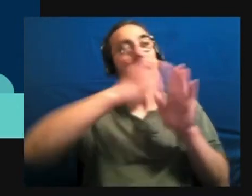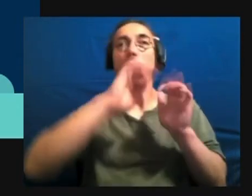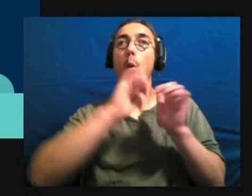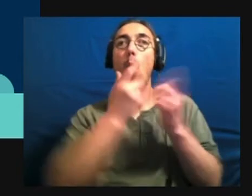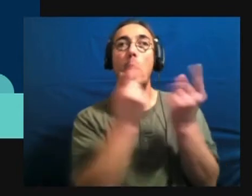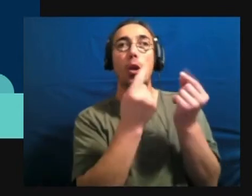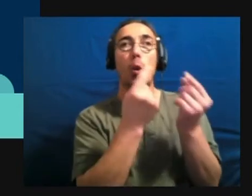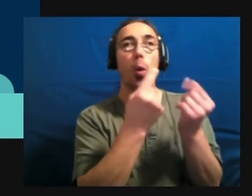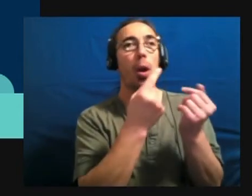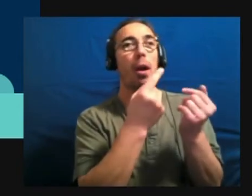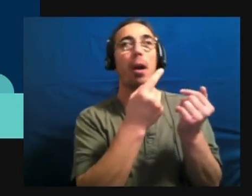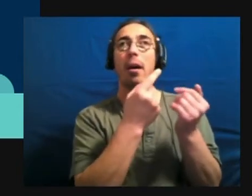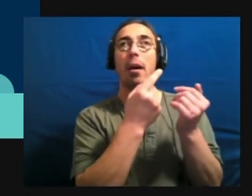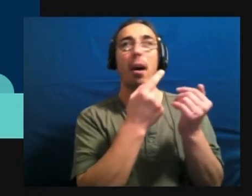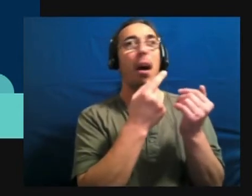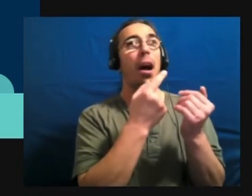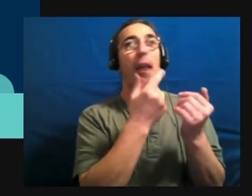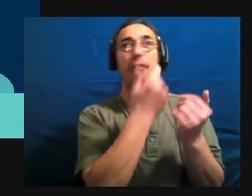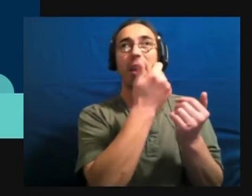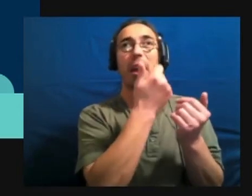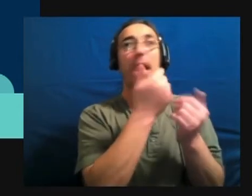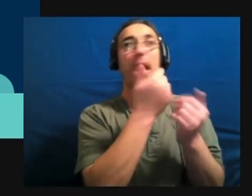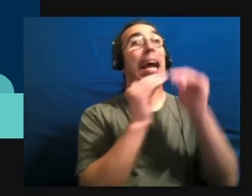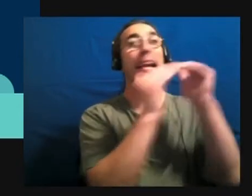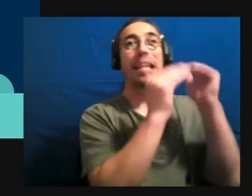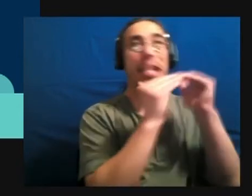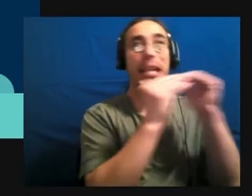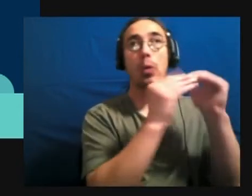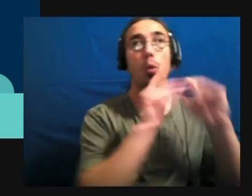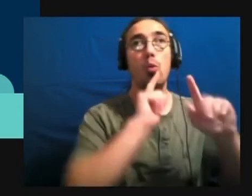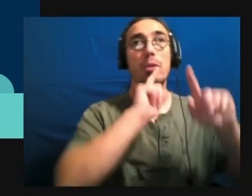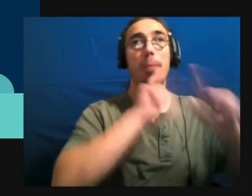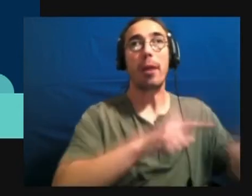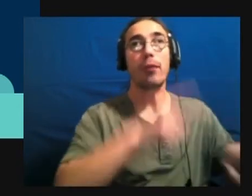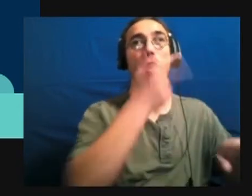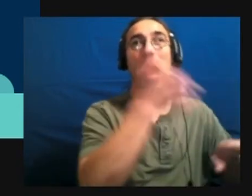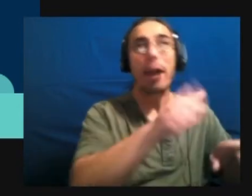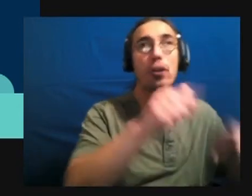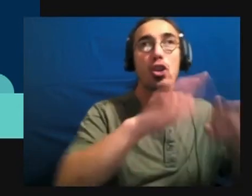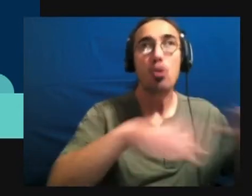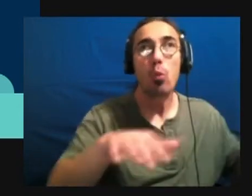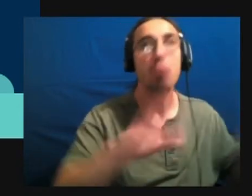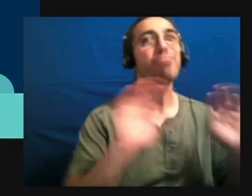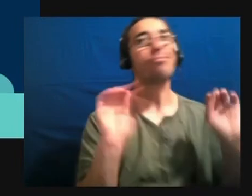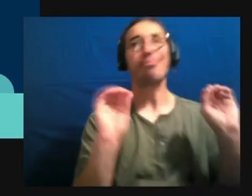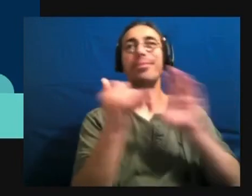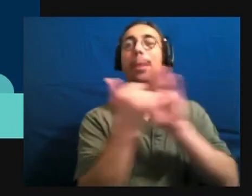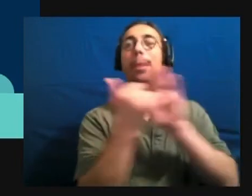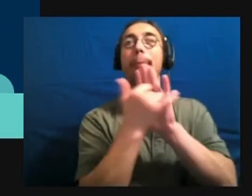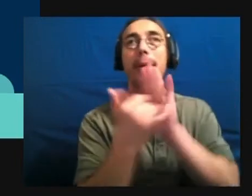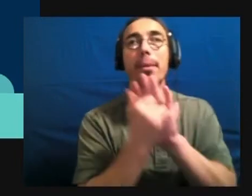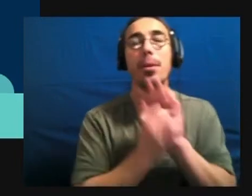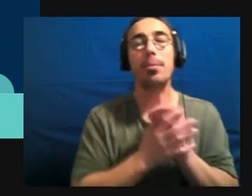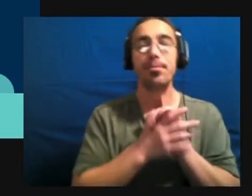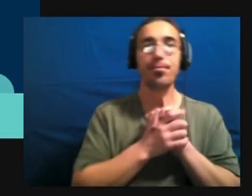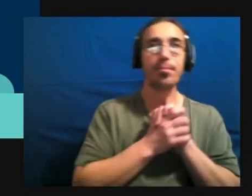an even amount of research into autistic development as there was in